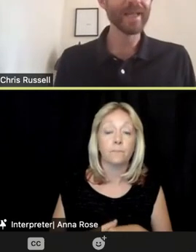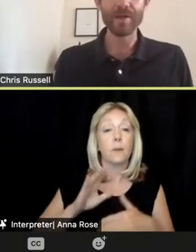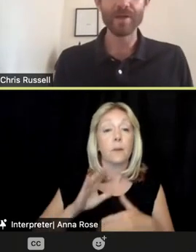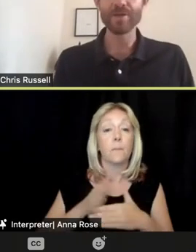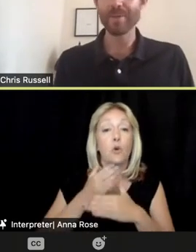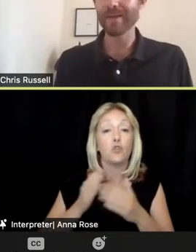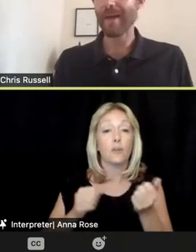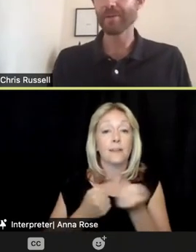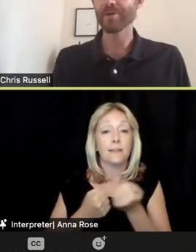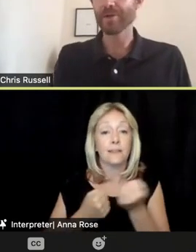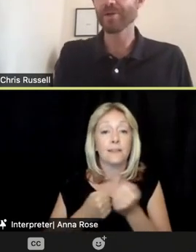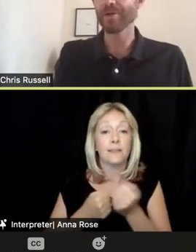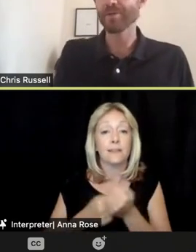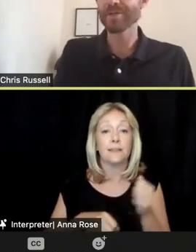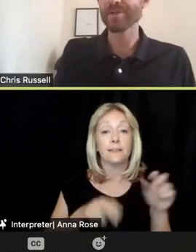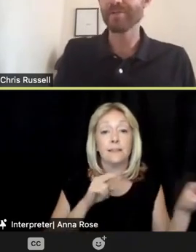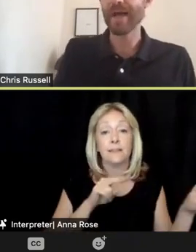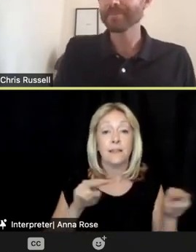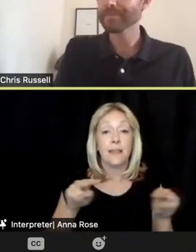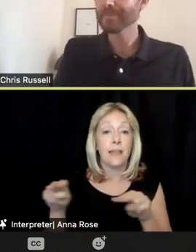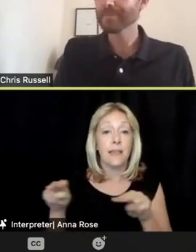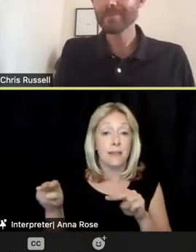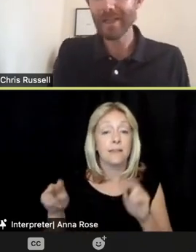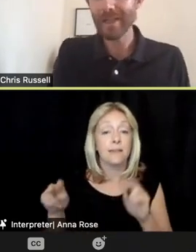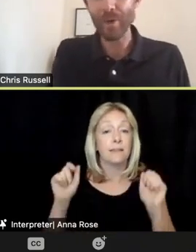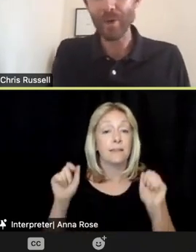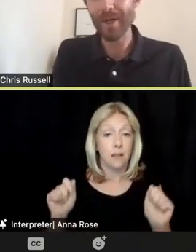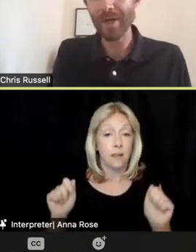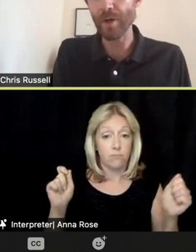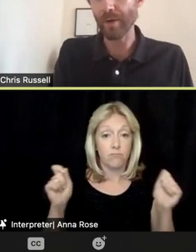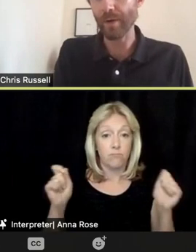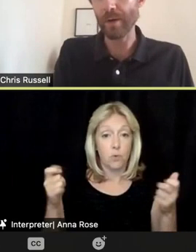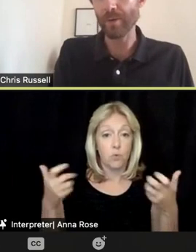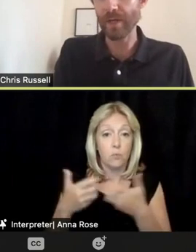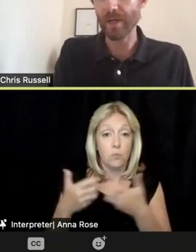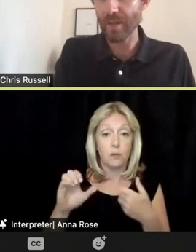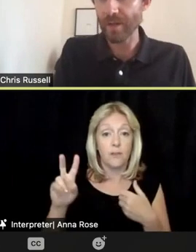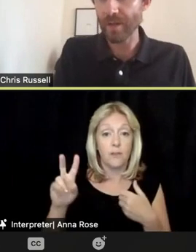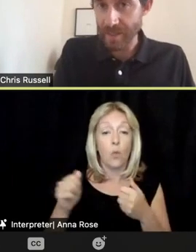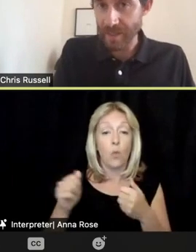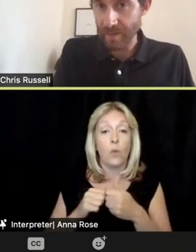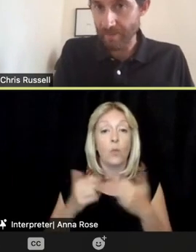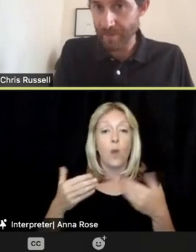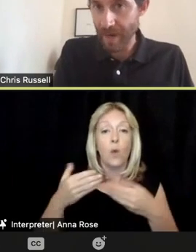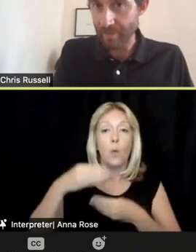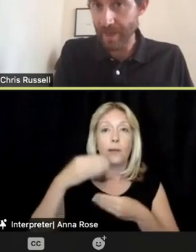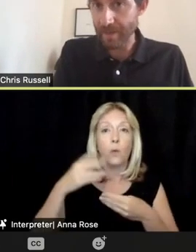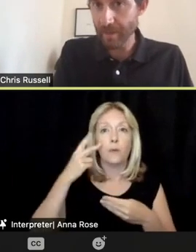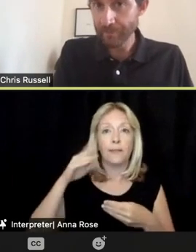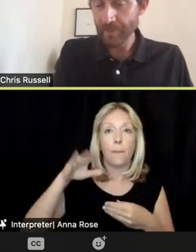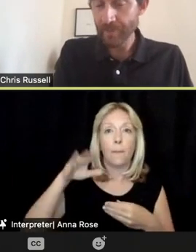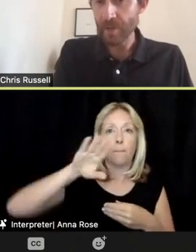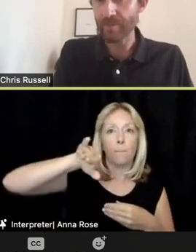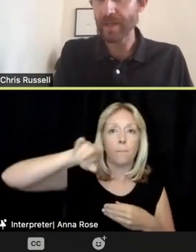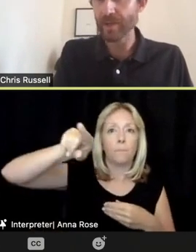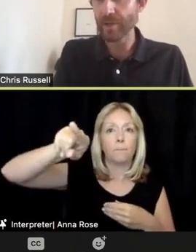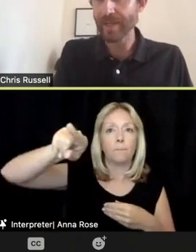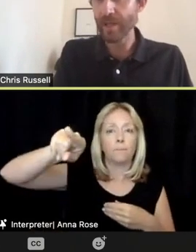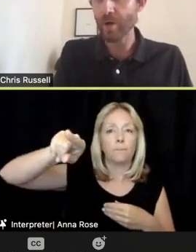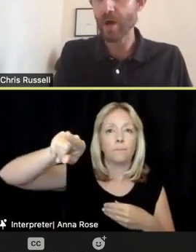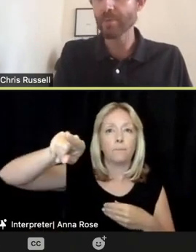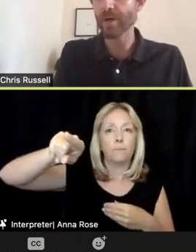Partner-assisted scanning can also be adaptable to children with CVI, like with a window, right? With a see on the top right there,